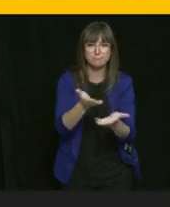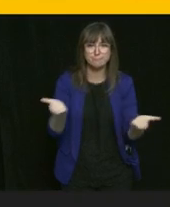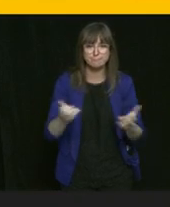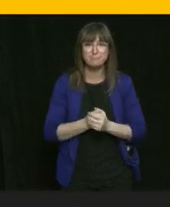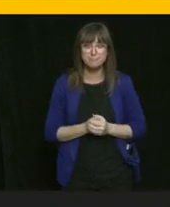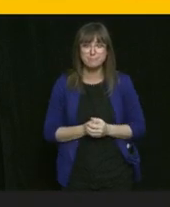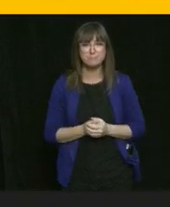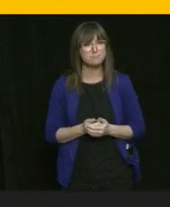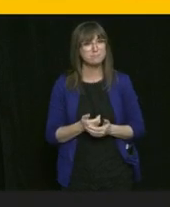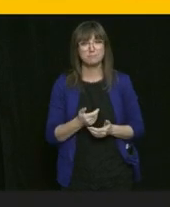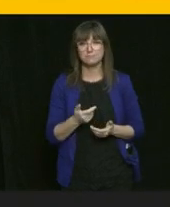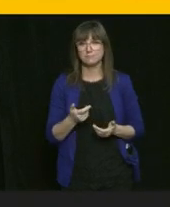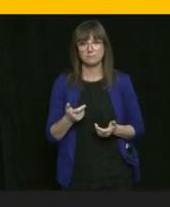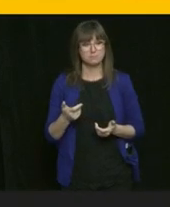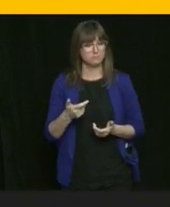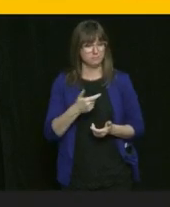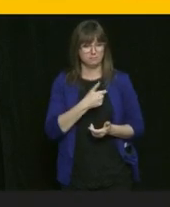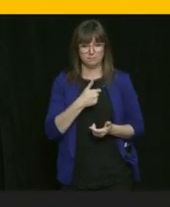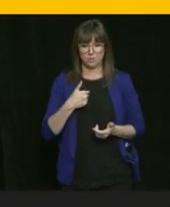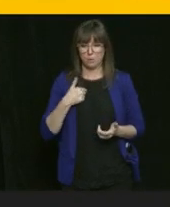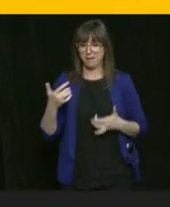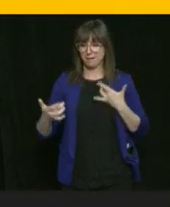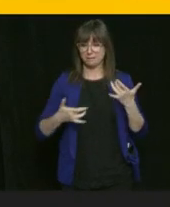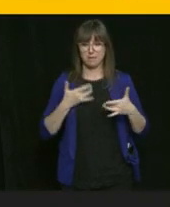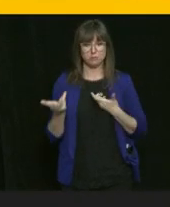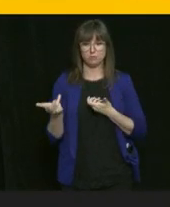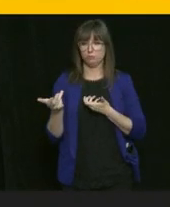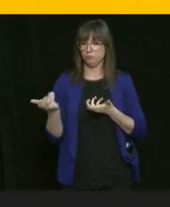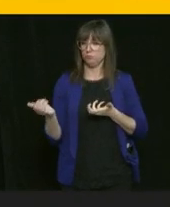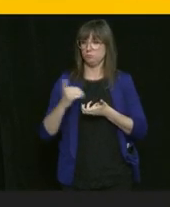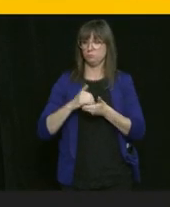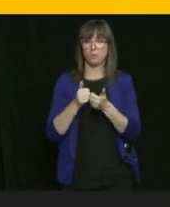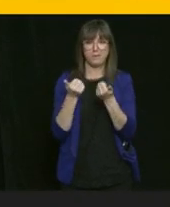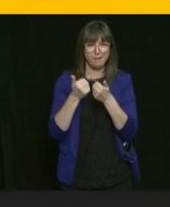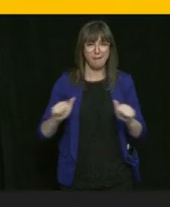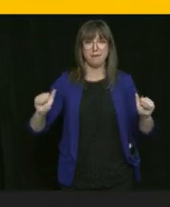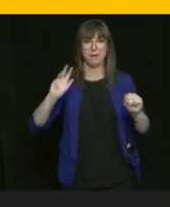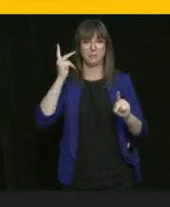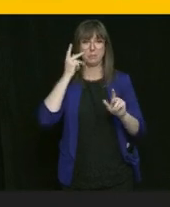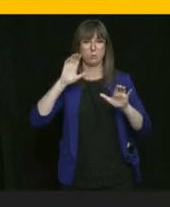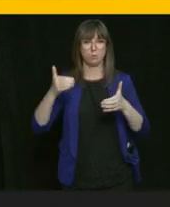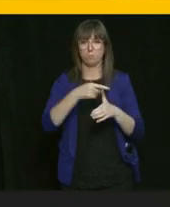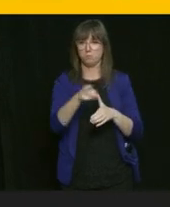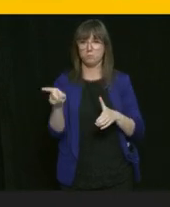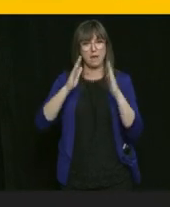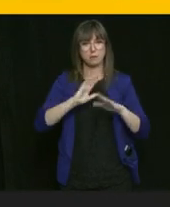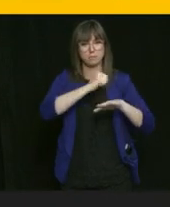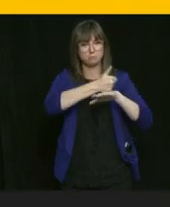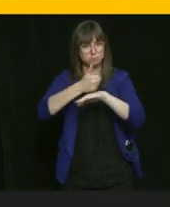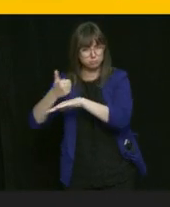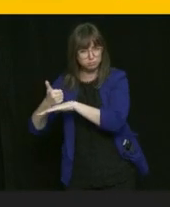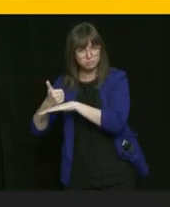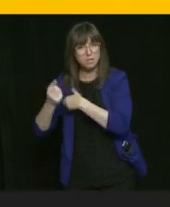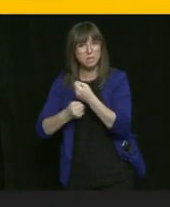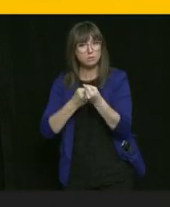to work with anyone, any party in the House that wants to do more